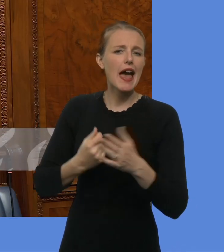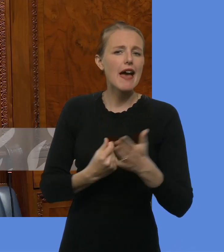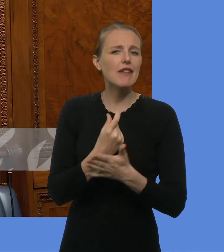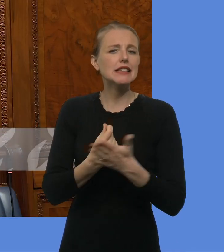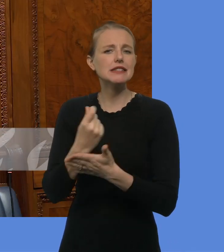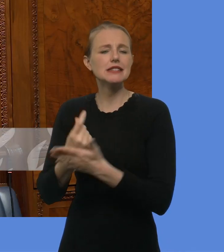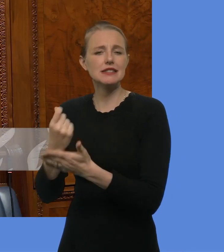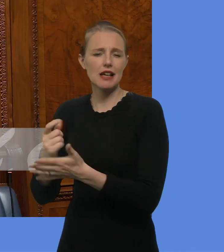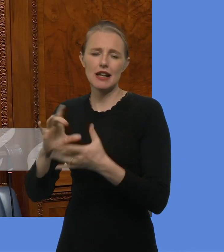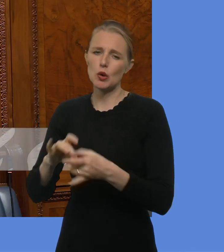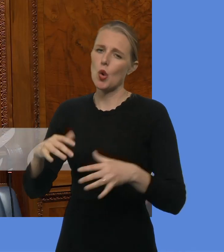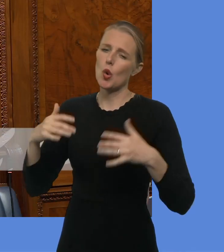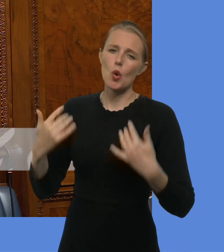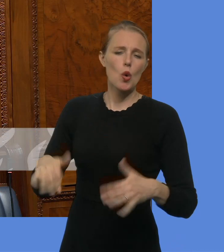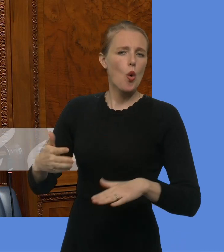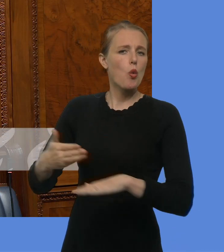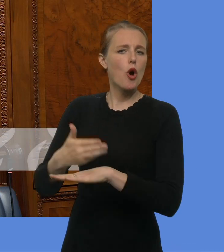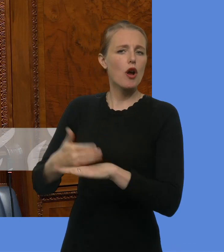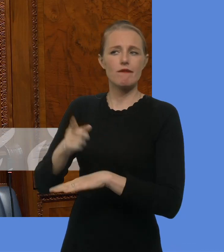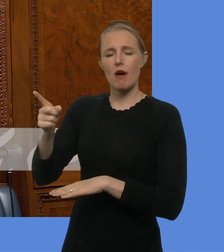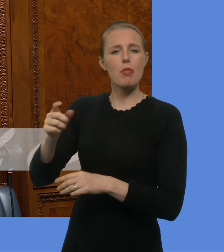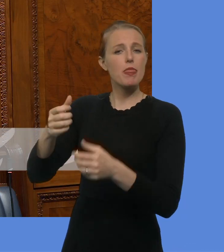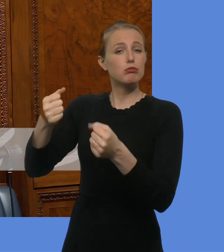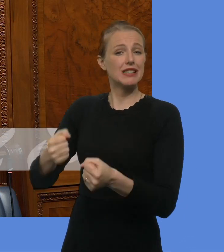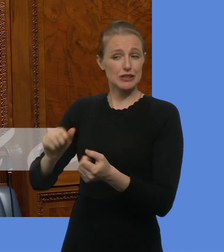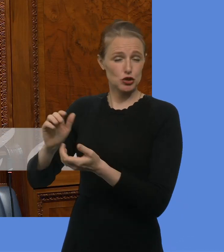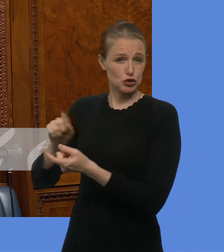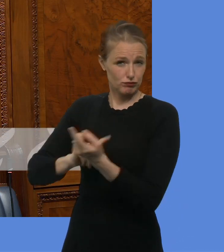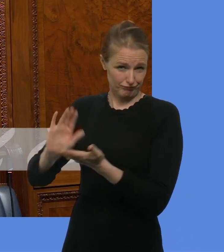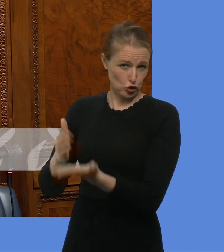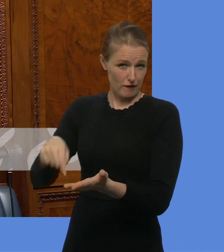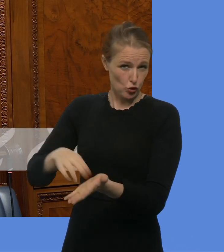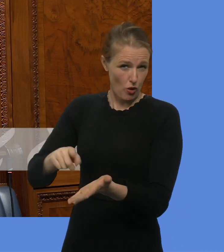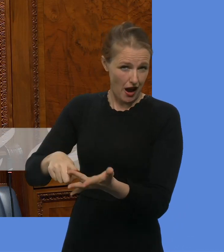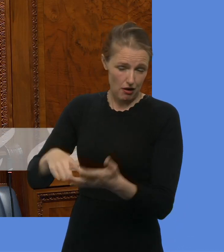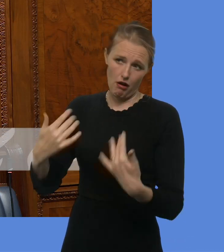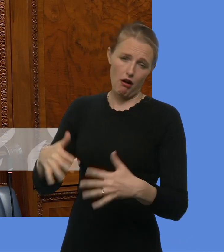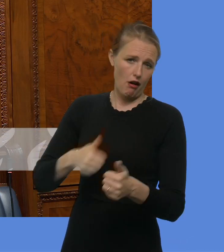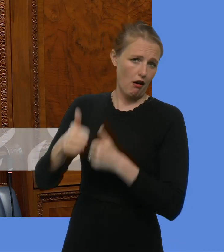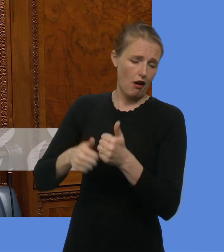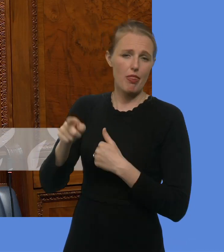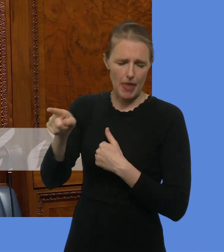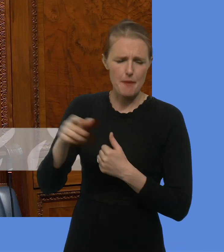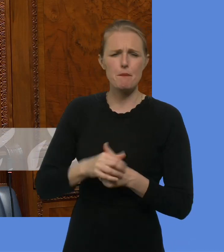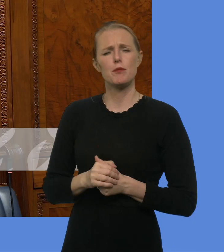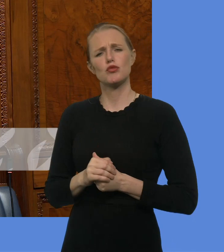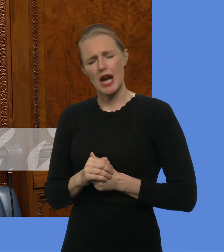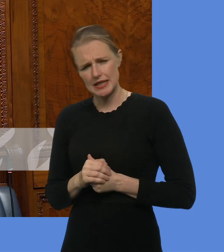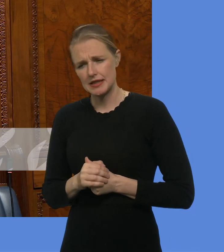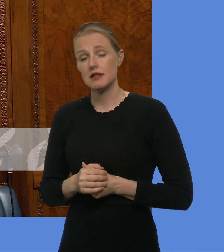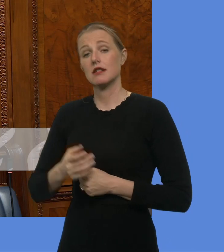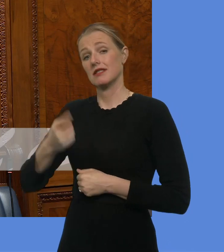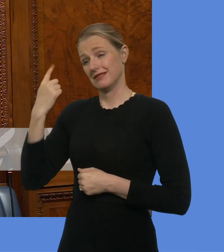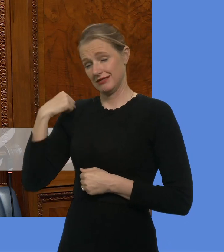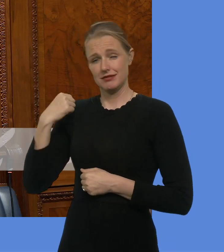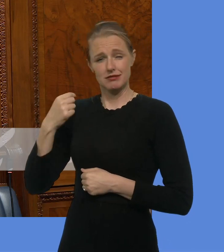outstanding service by the prison service from Northern Ireland. The Minister will also be aware that much of the discussion there was some of the